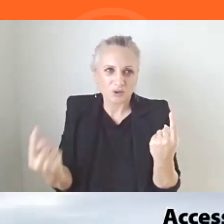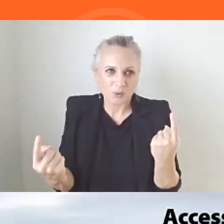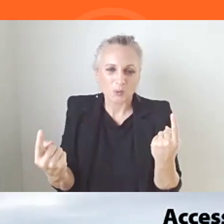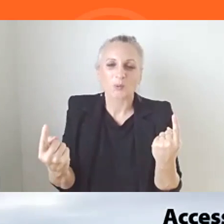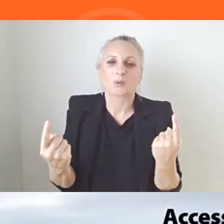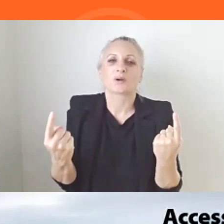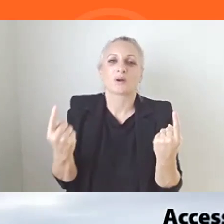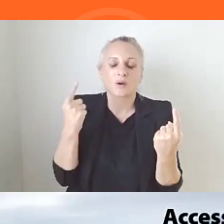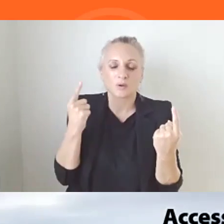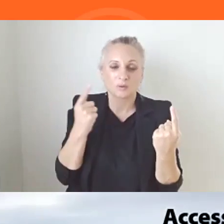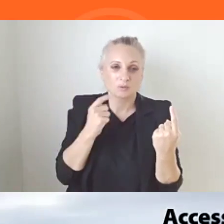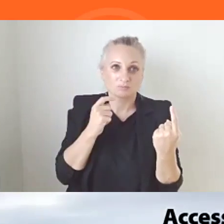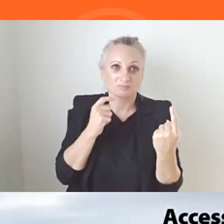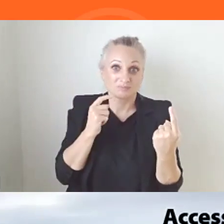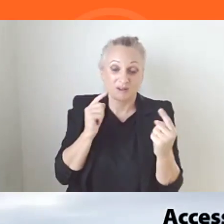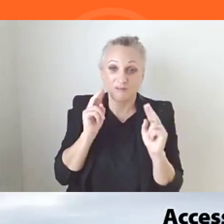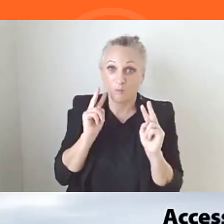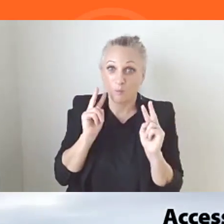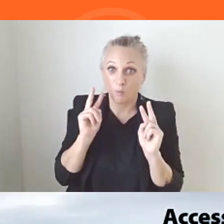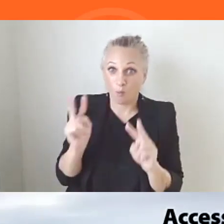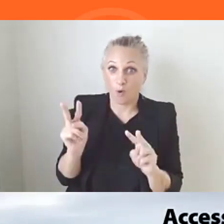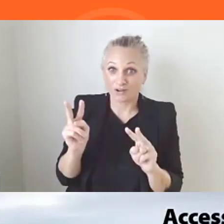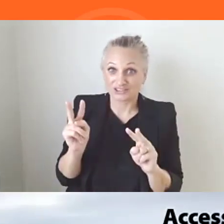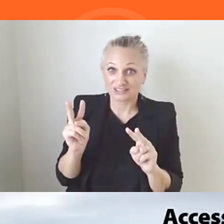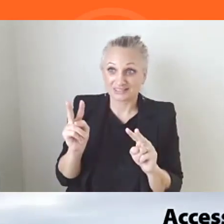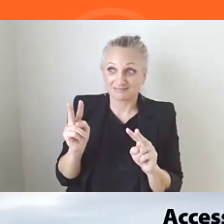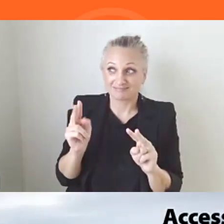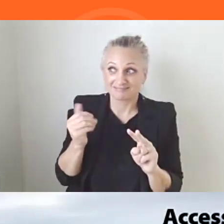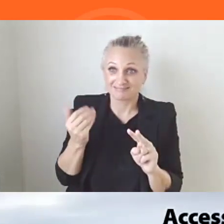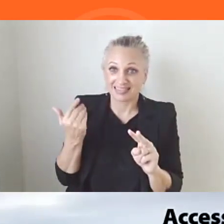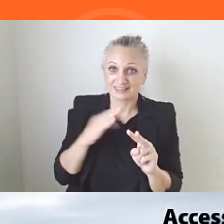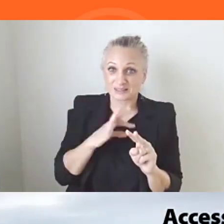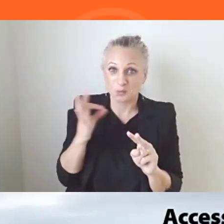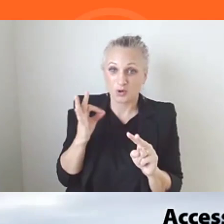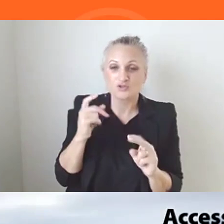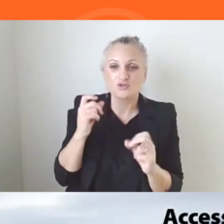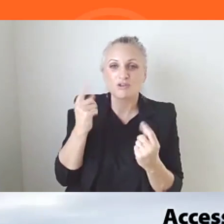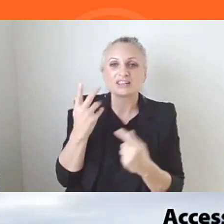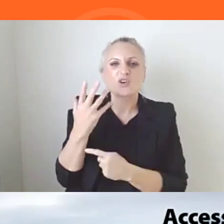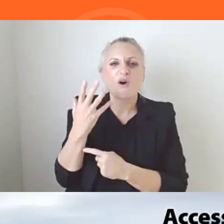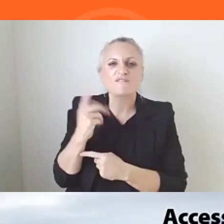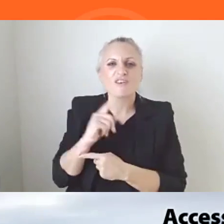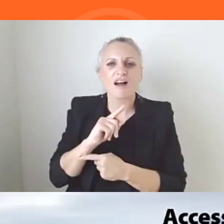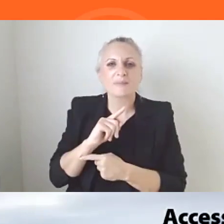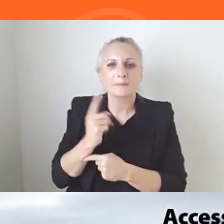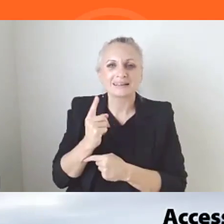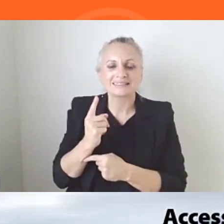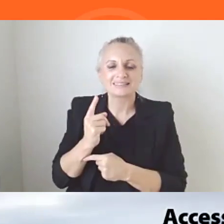that you've got 5 minutes each for your initial statements, and